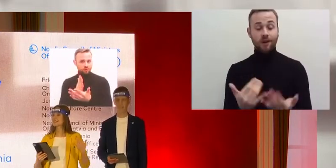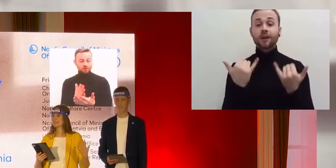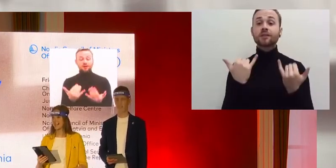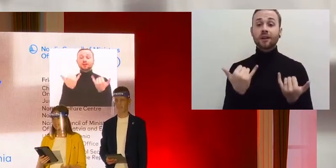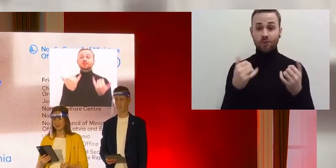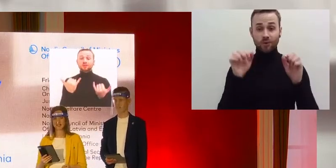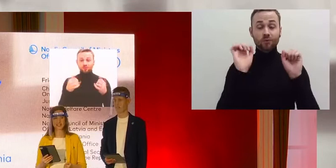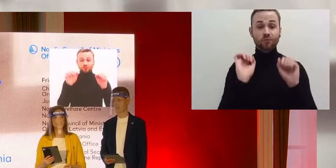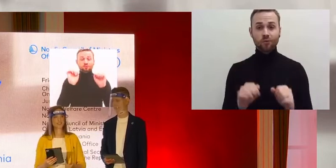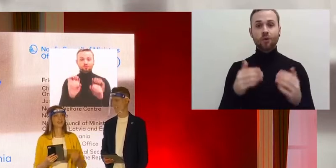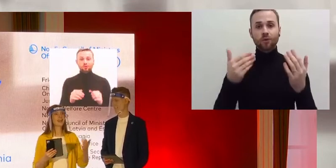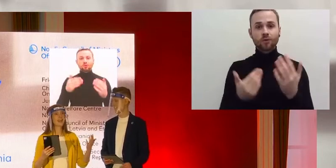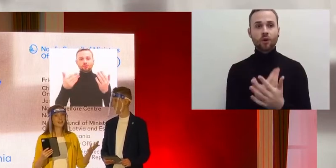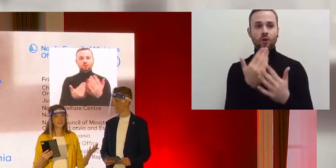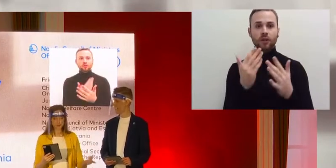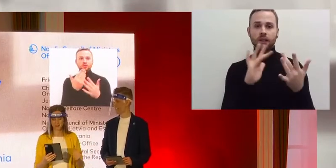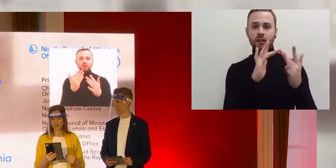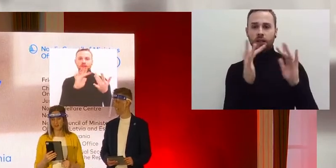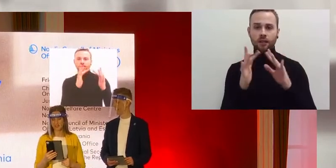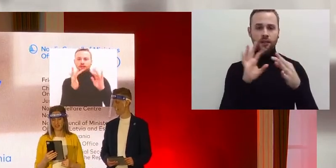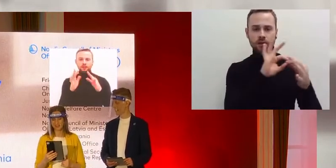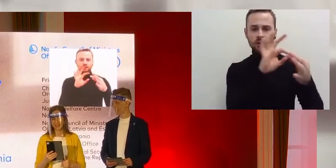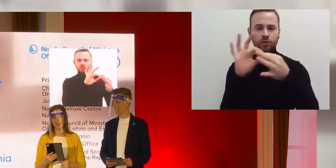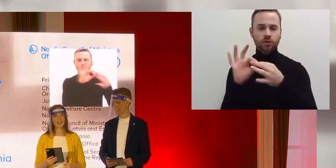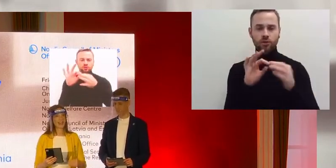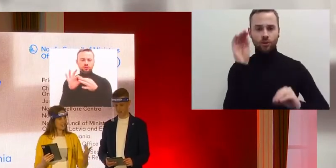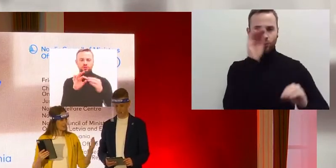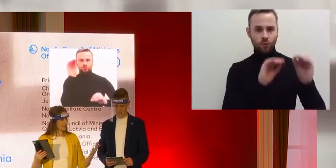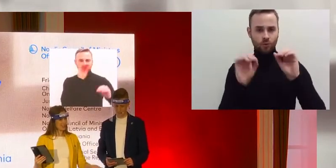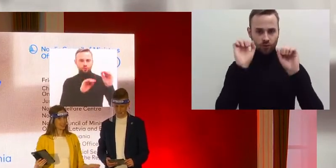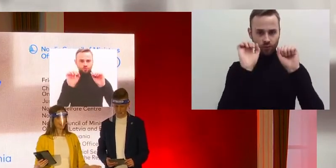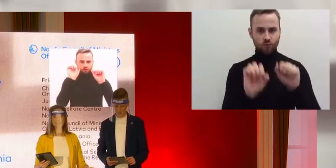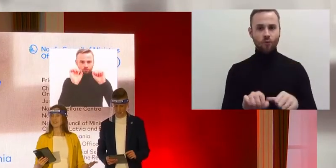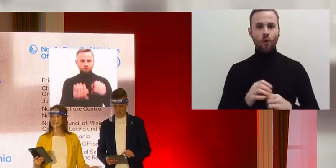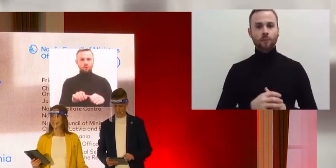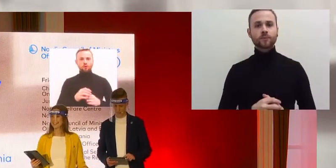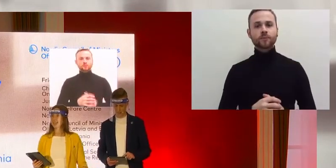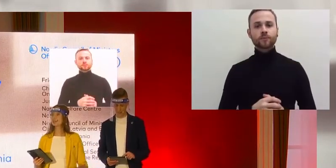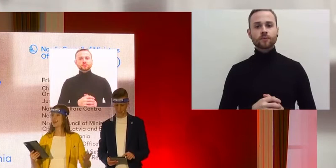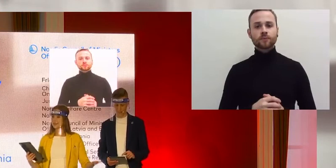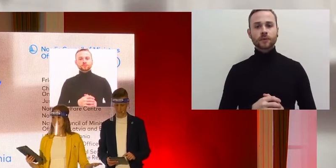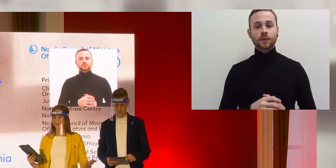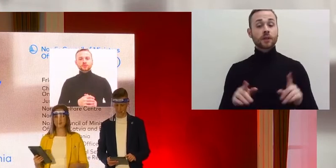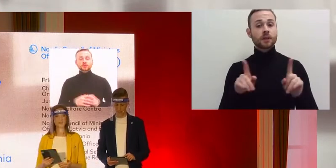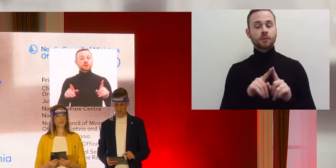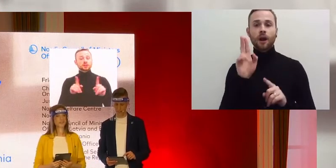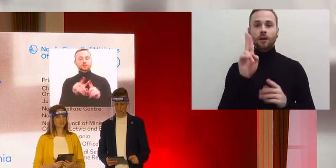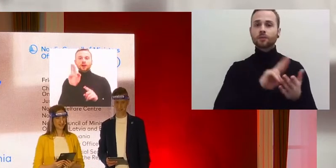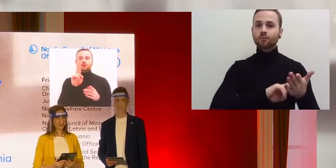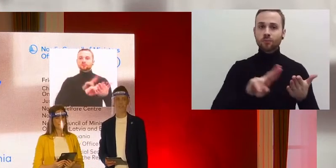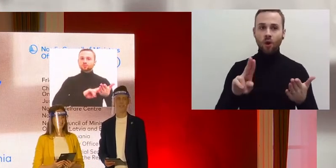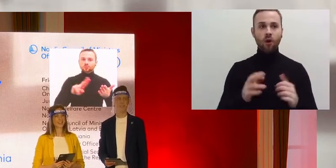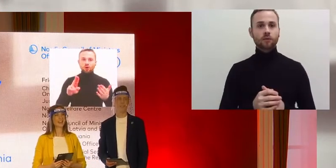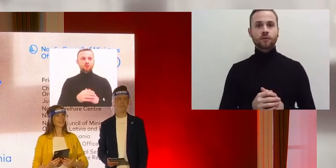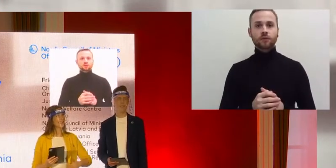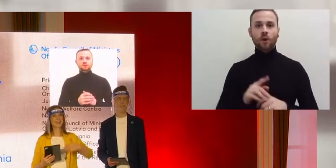civil society representatives and youth themselves. As we here in Lithuania and hosted from this beautiful